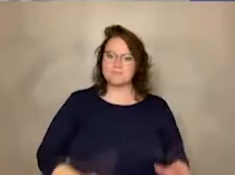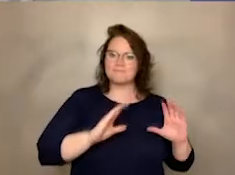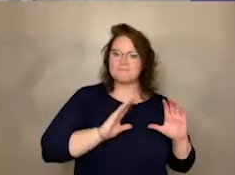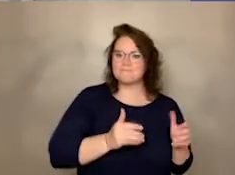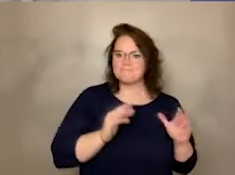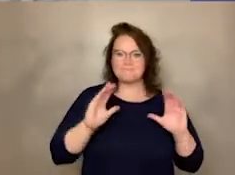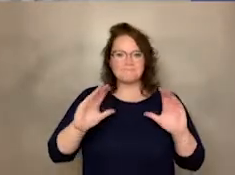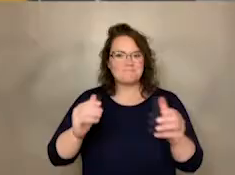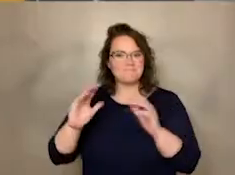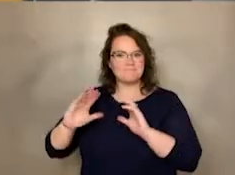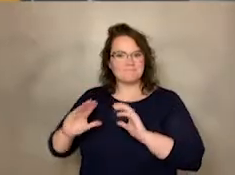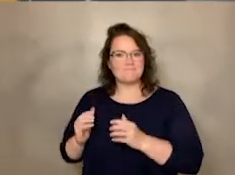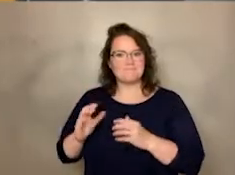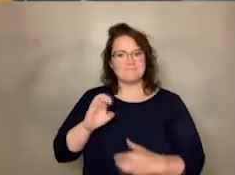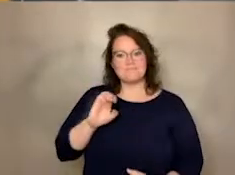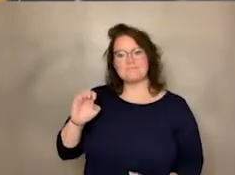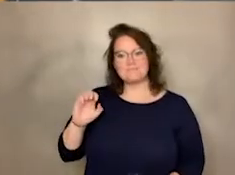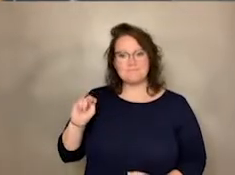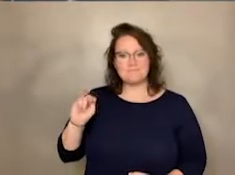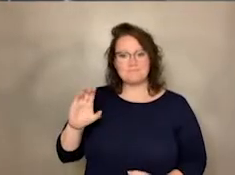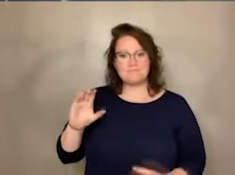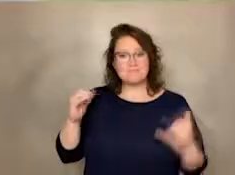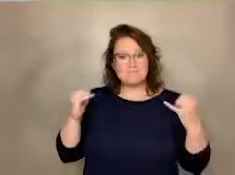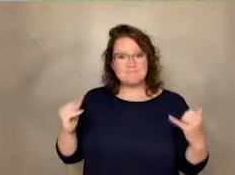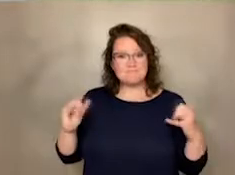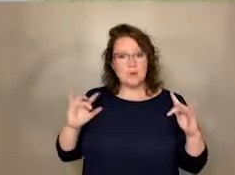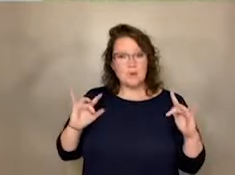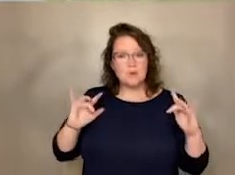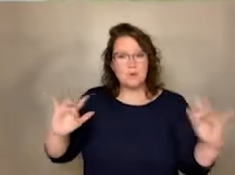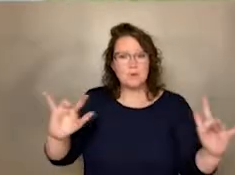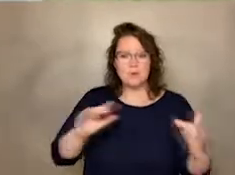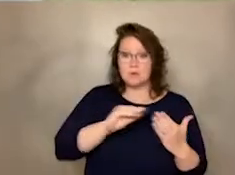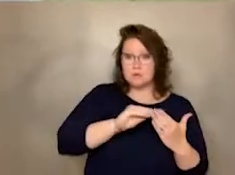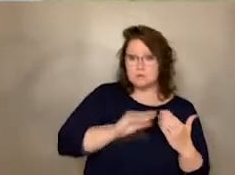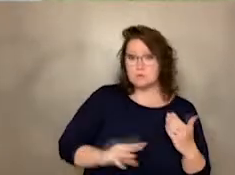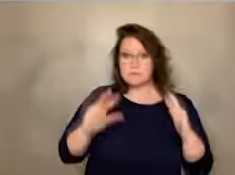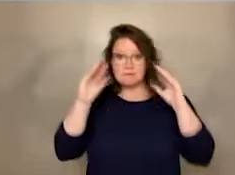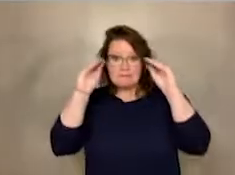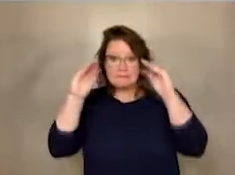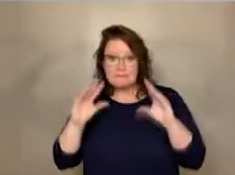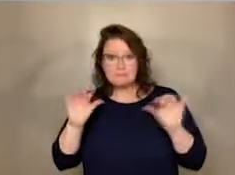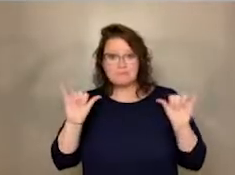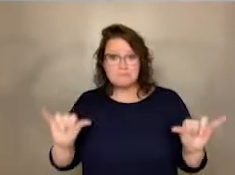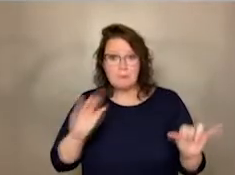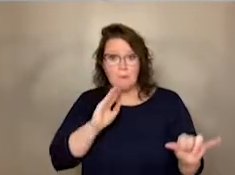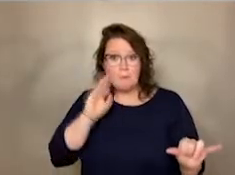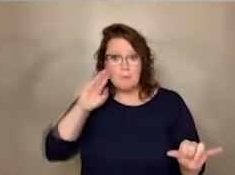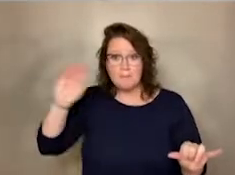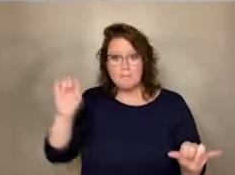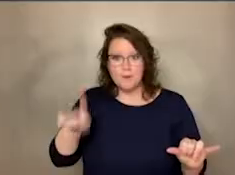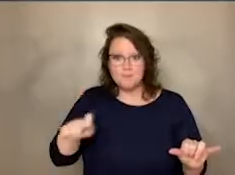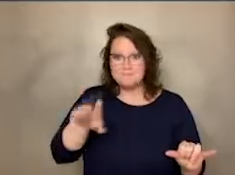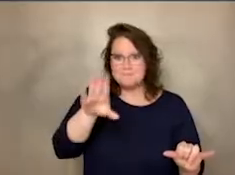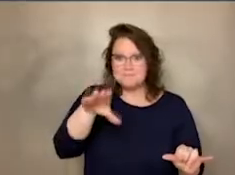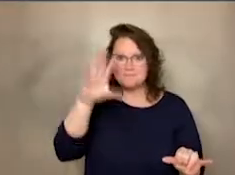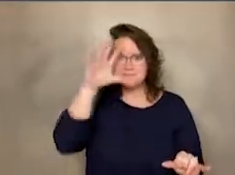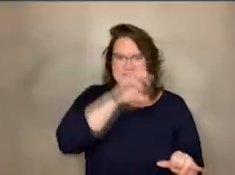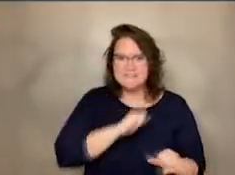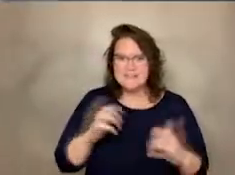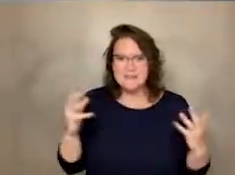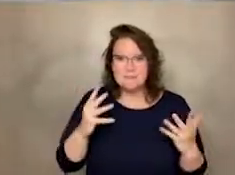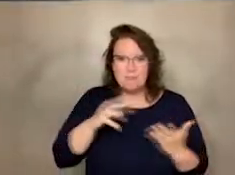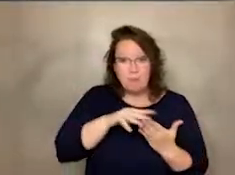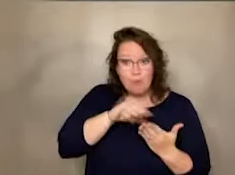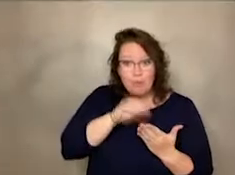While classrooms across eastern North Carolina stand empty and students and teachers are tucked away at home, we know a great secret. Learning